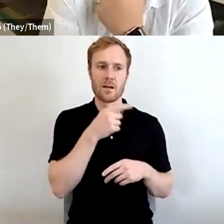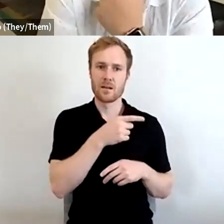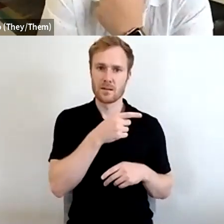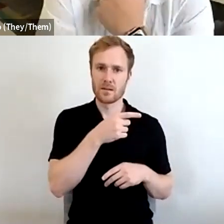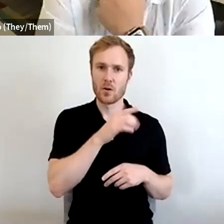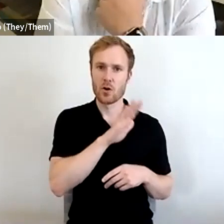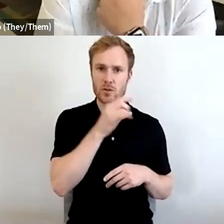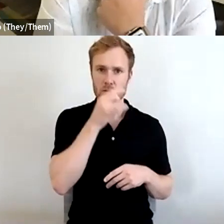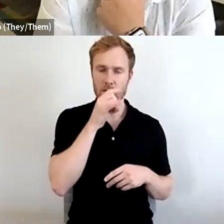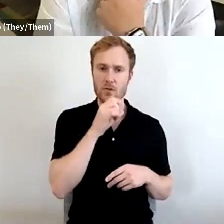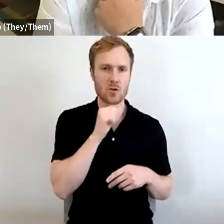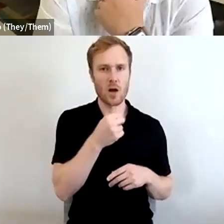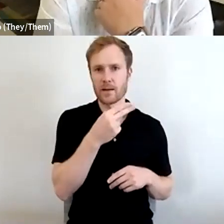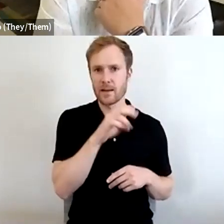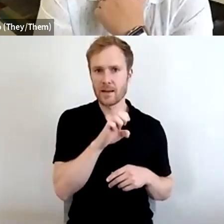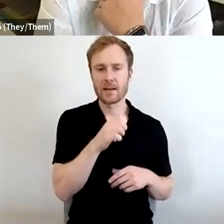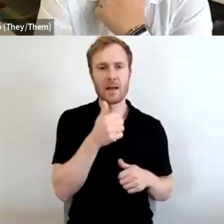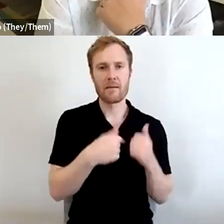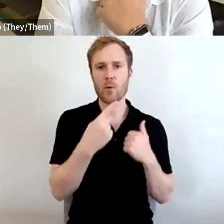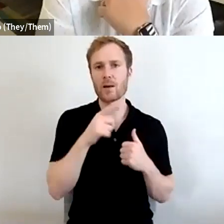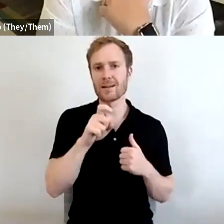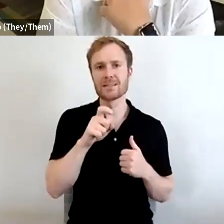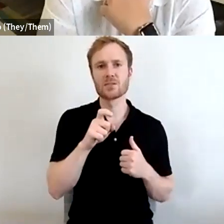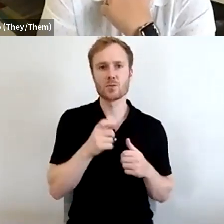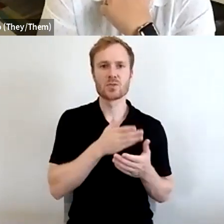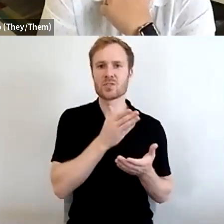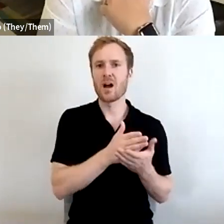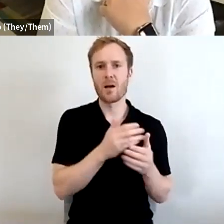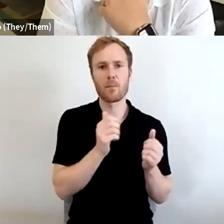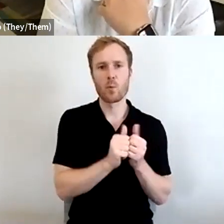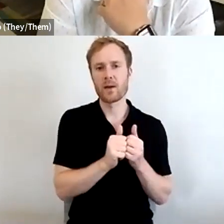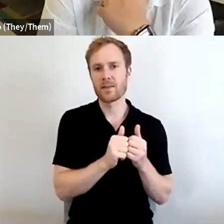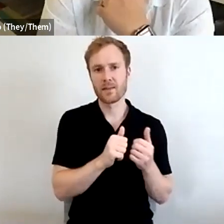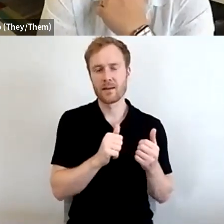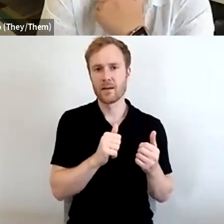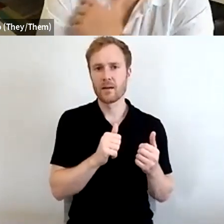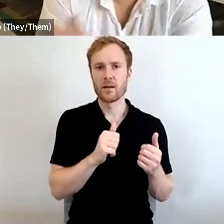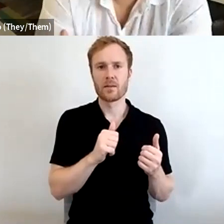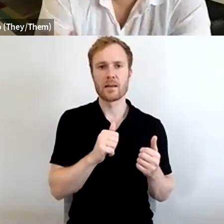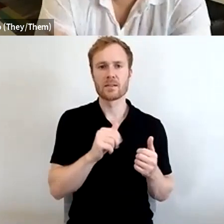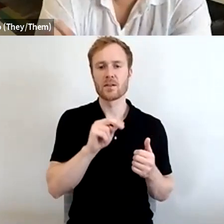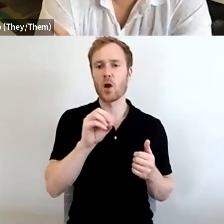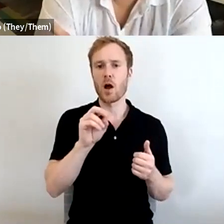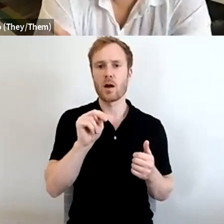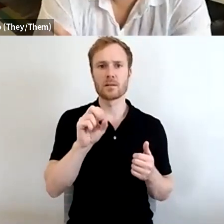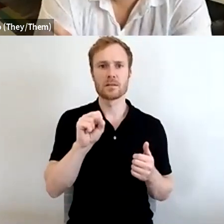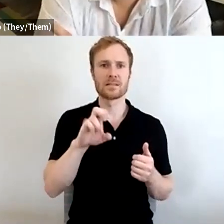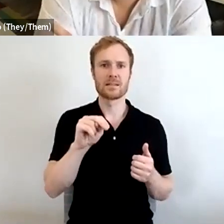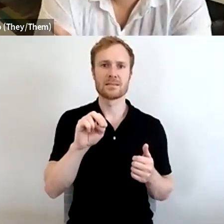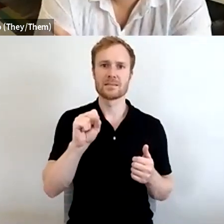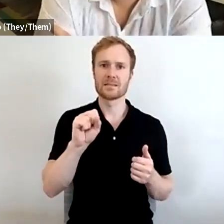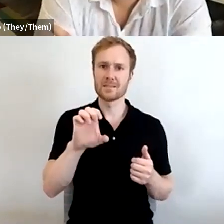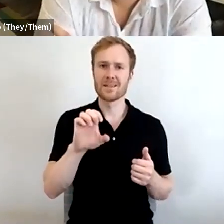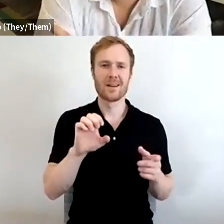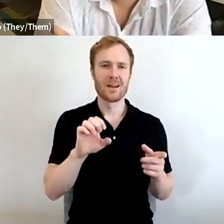and that everybody needs to stop with this nonsense, and whoever calls him a he, then they